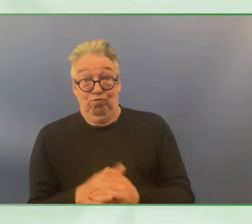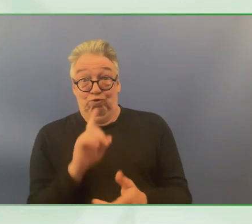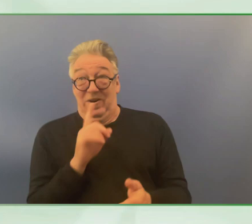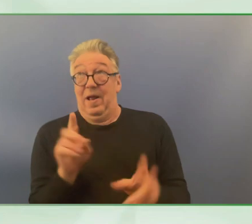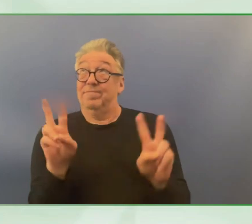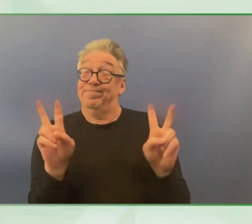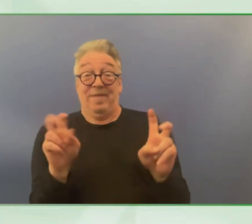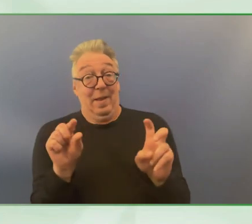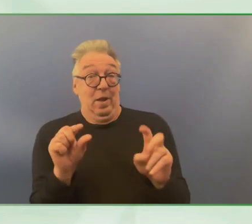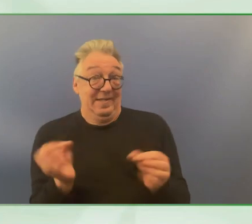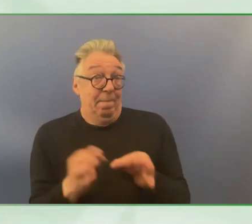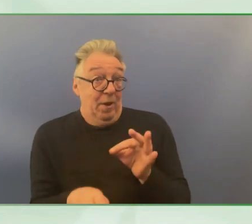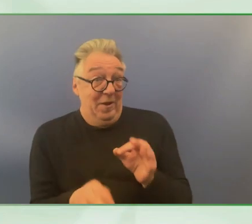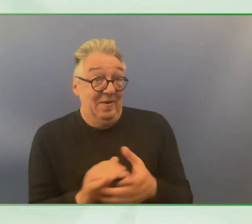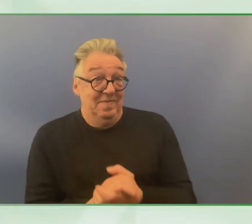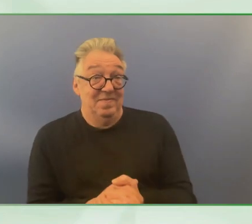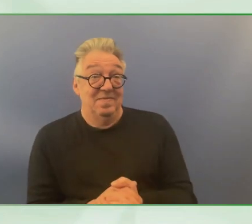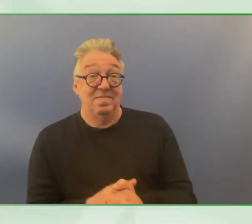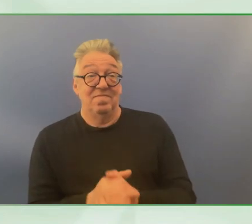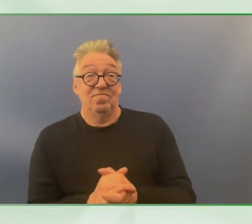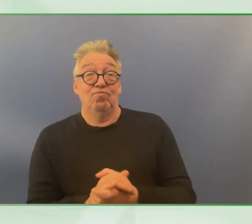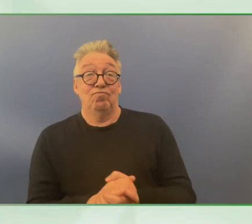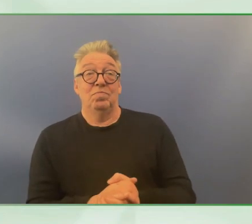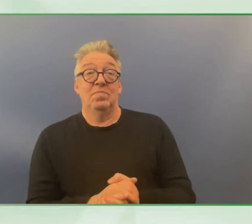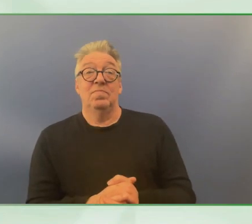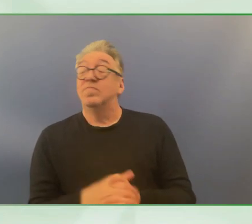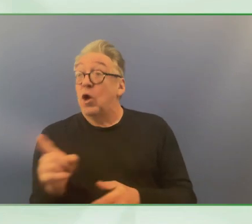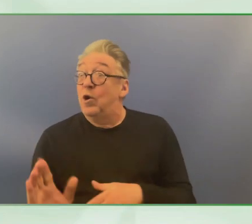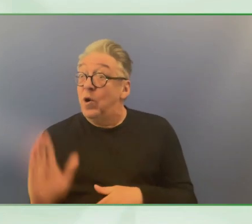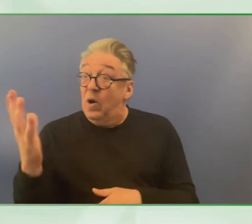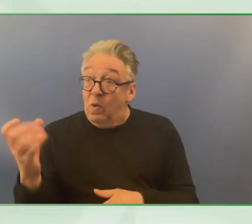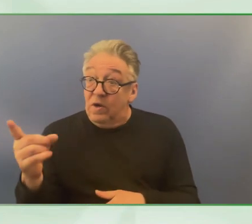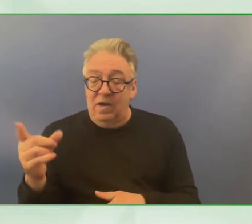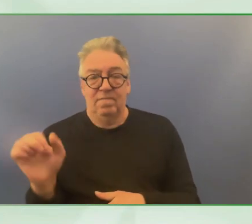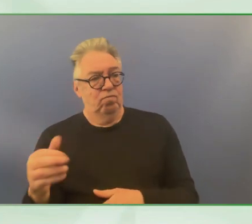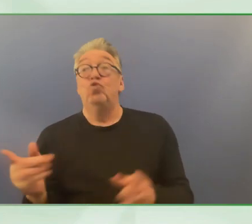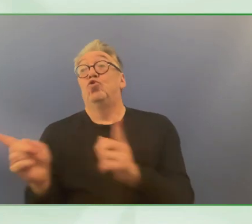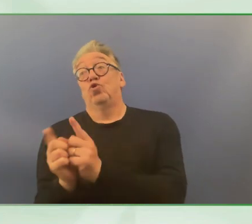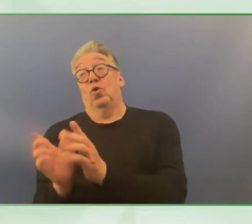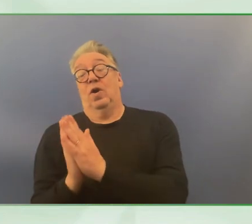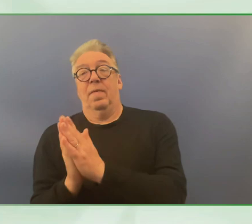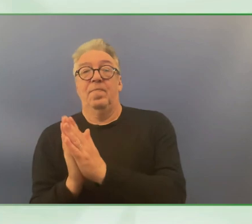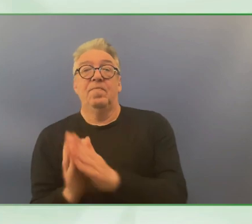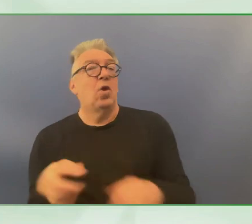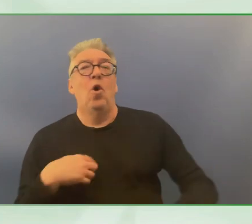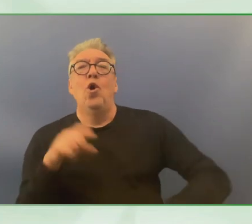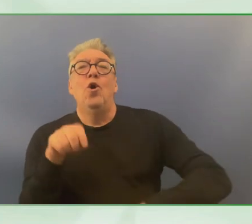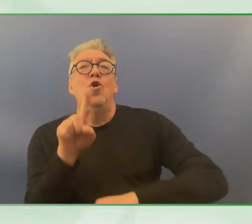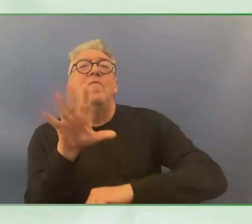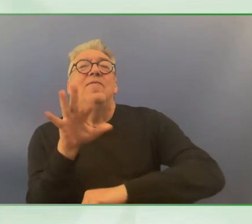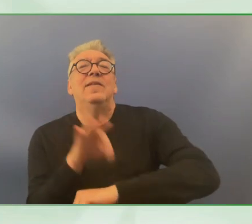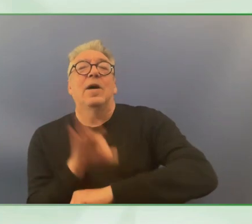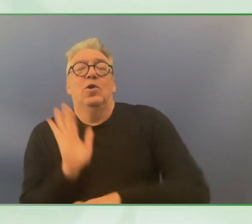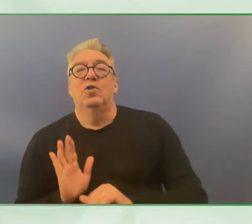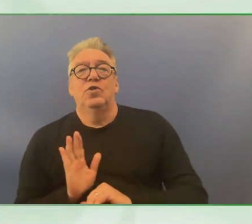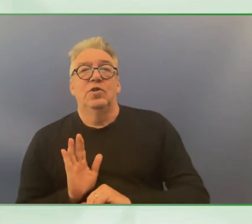Then, if you want to have an intervention, then yes, right now. Yeah, briefly. Yeah. I need just 15 seconds. I missed out a